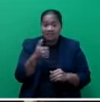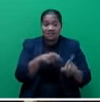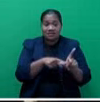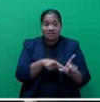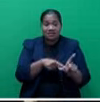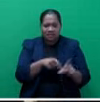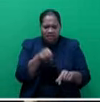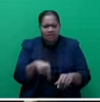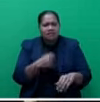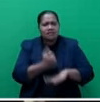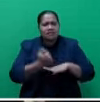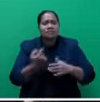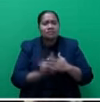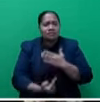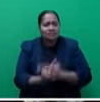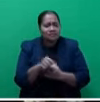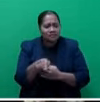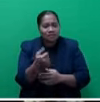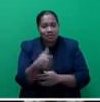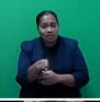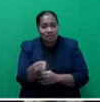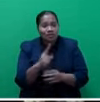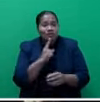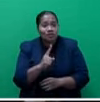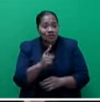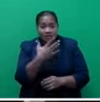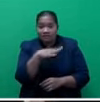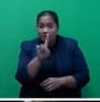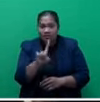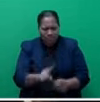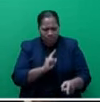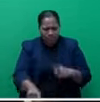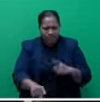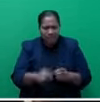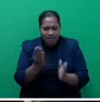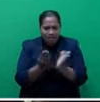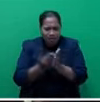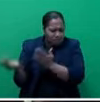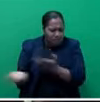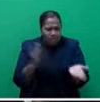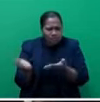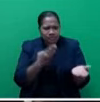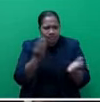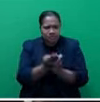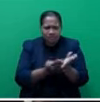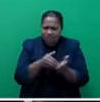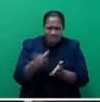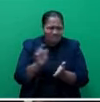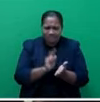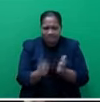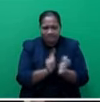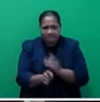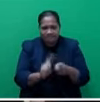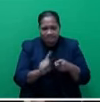that this government has used Order 51 to rush through bills when they didn't have to,